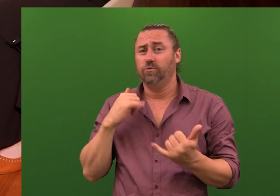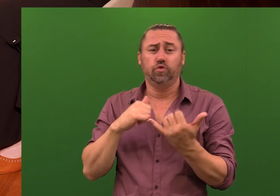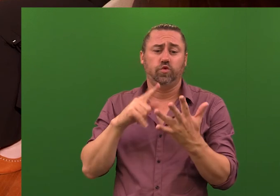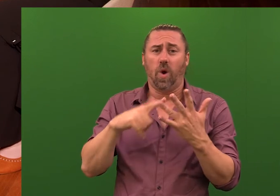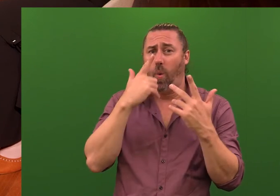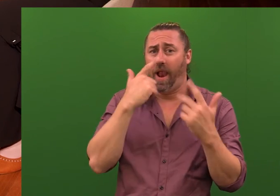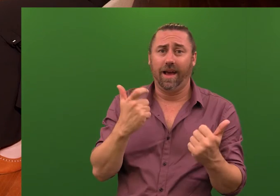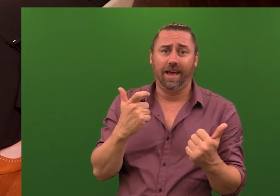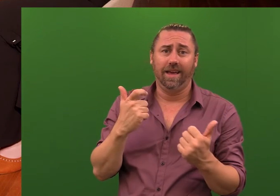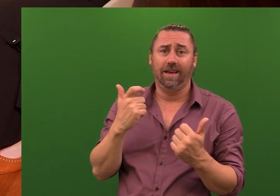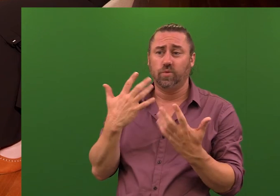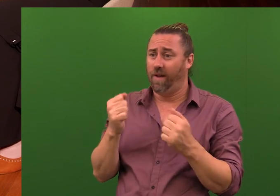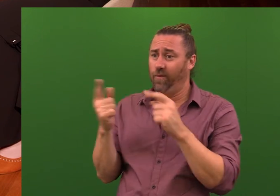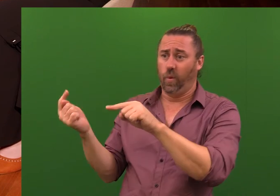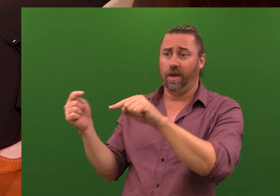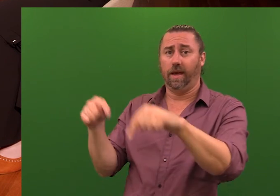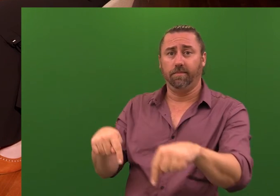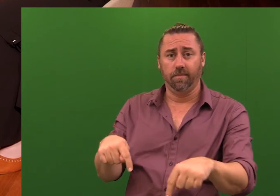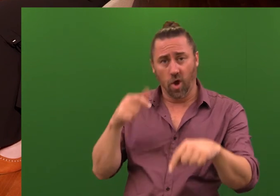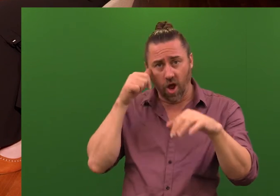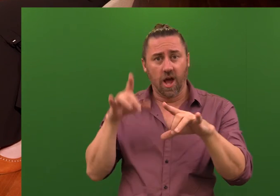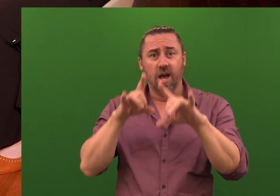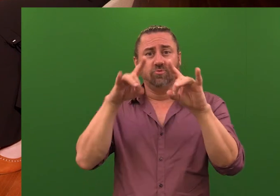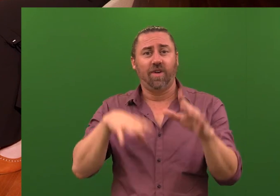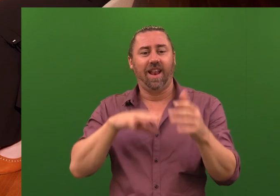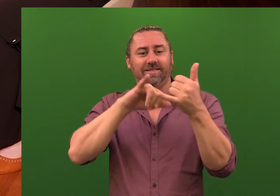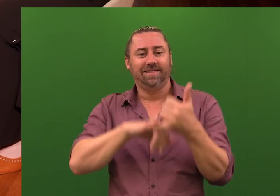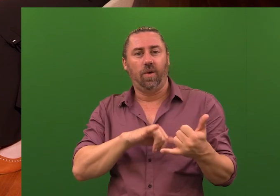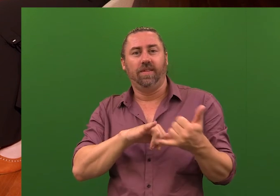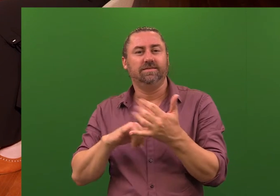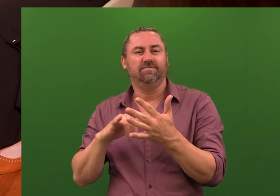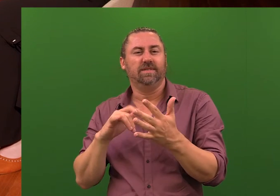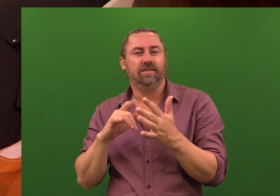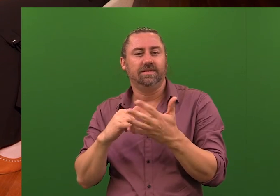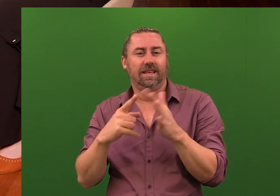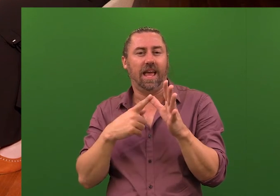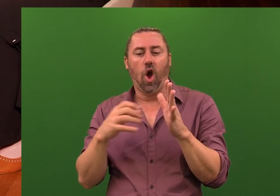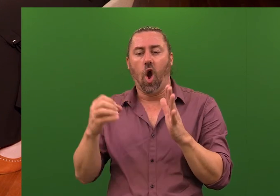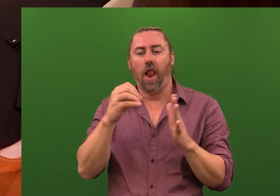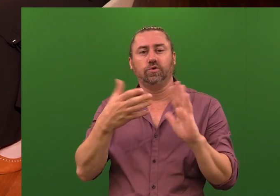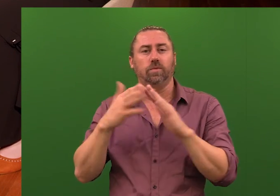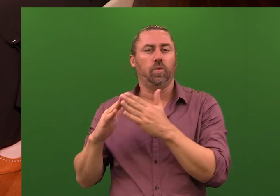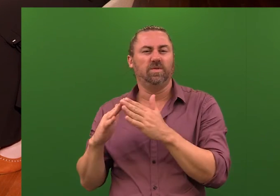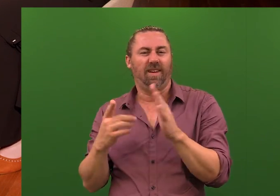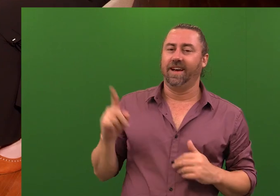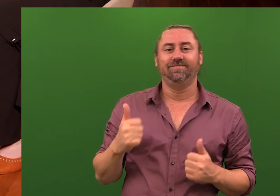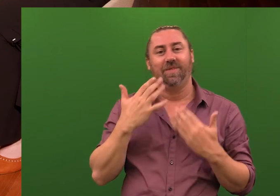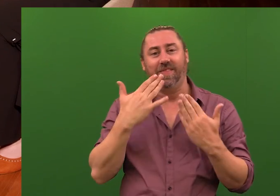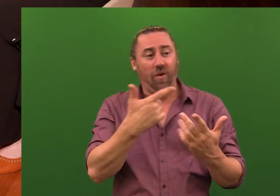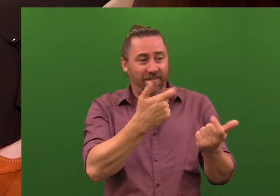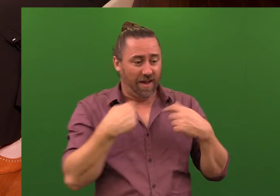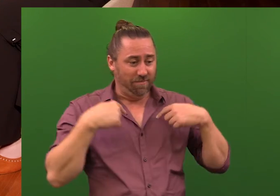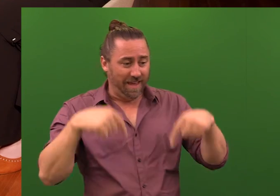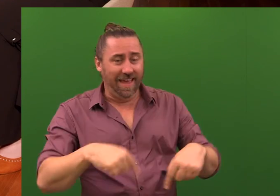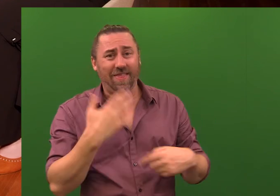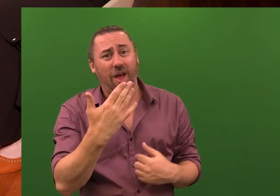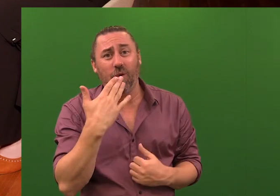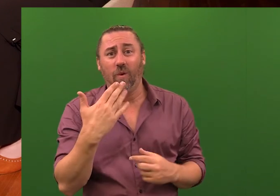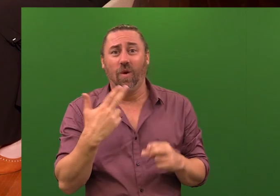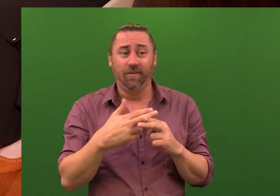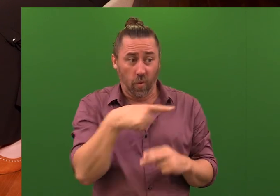it's still very surreal, and I've known that and visited that site for I think about the last 4 years.